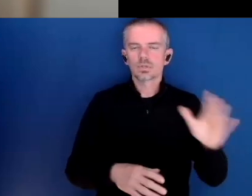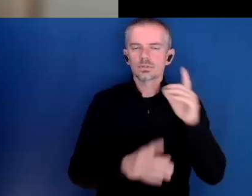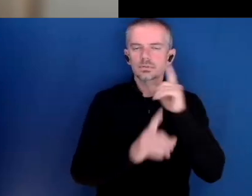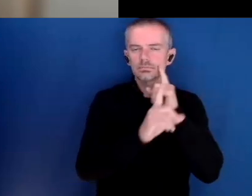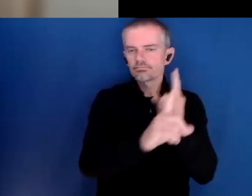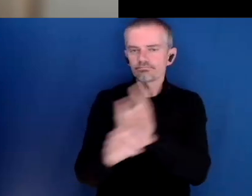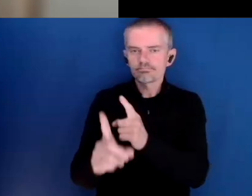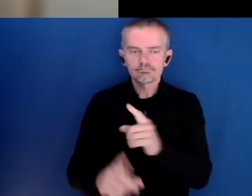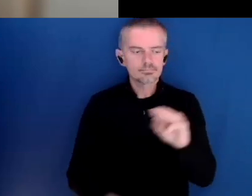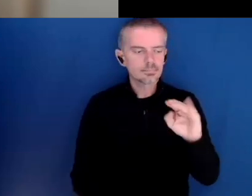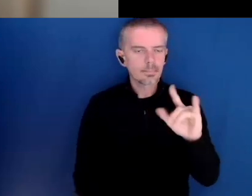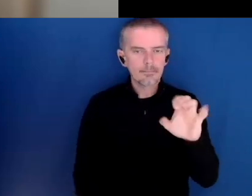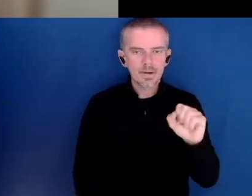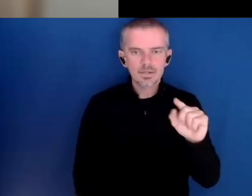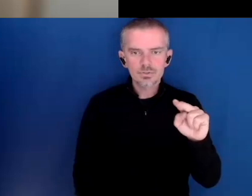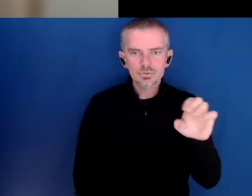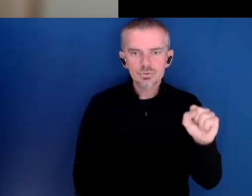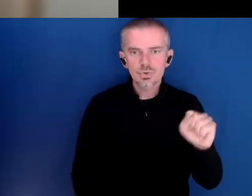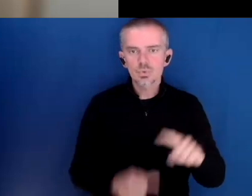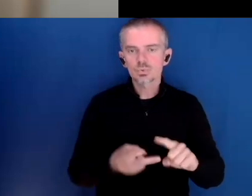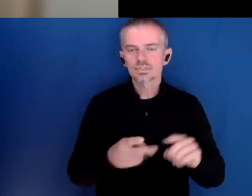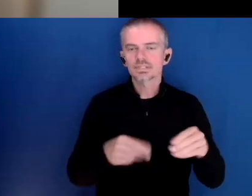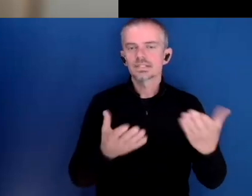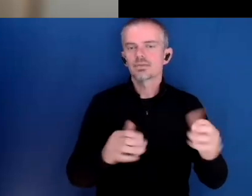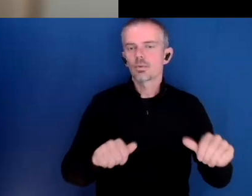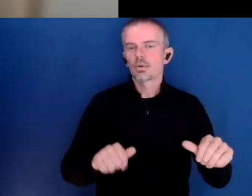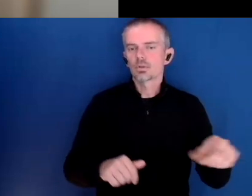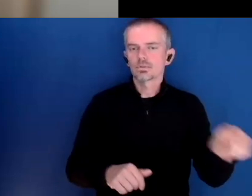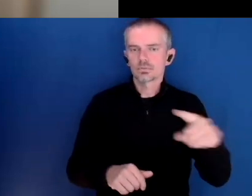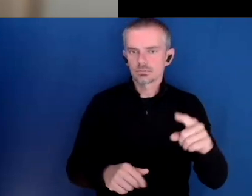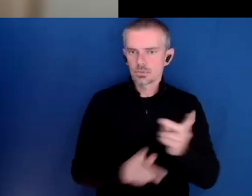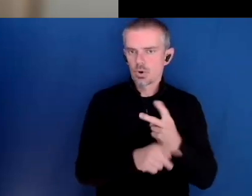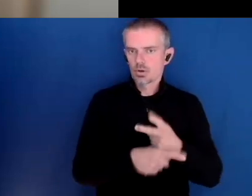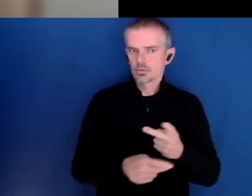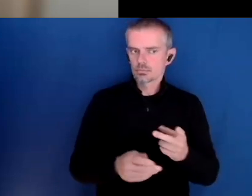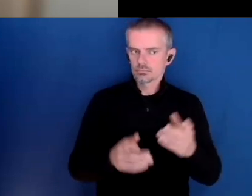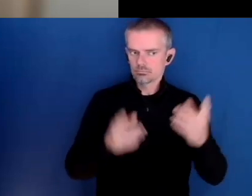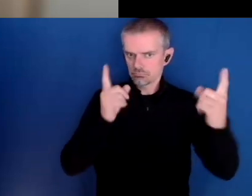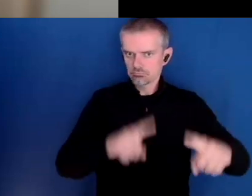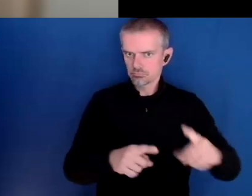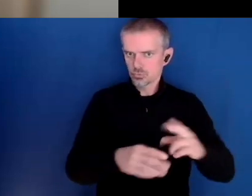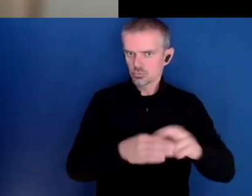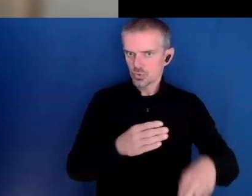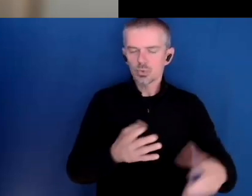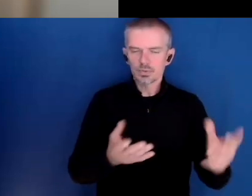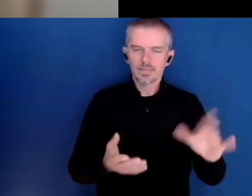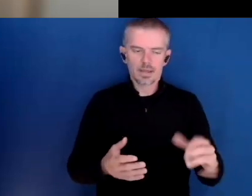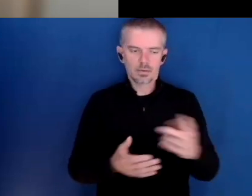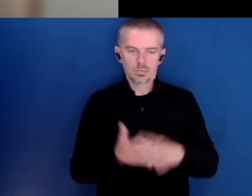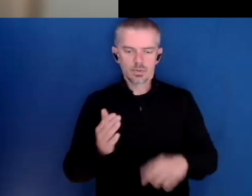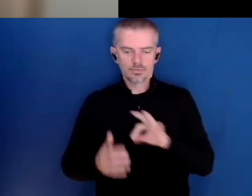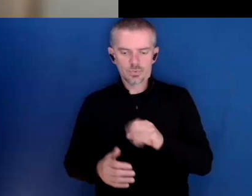deliverables are that are agreed upon by the Forest Service and the partner. So I'm just going to throw out a quick